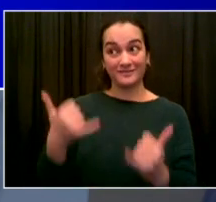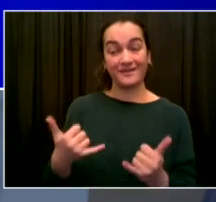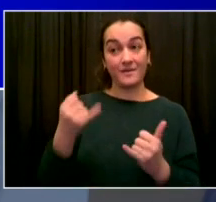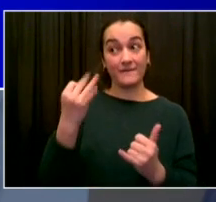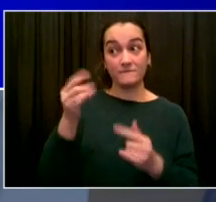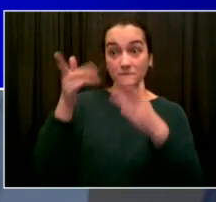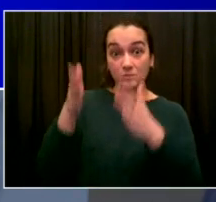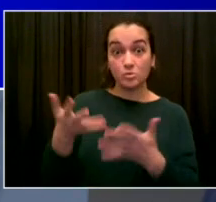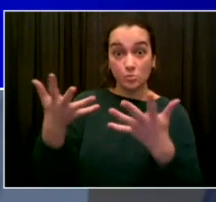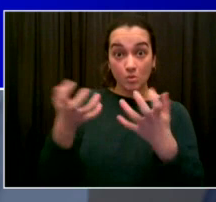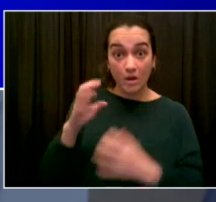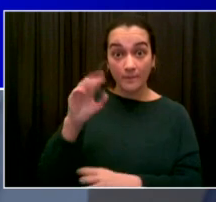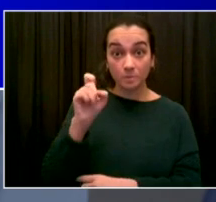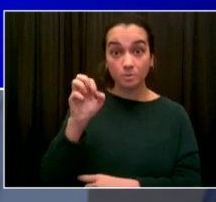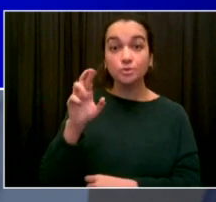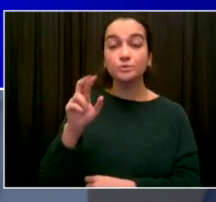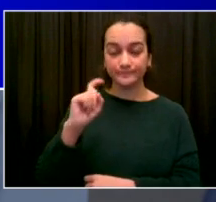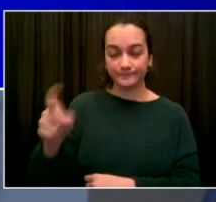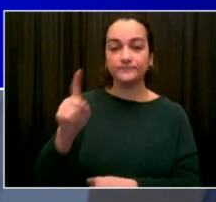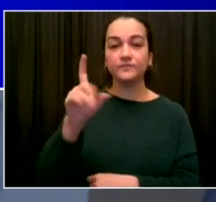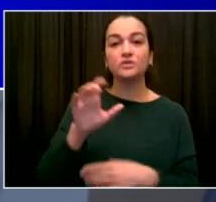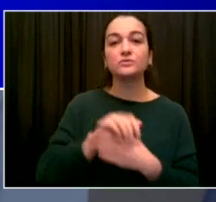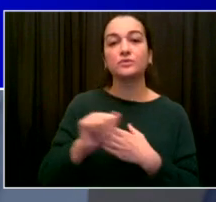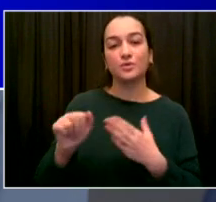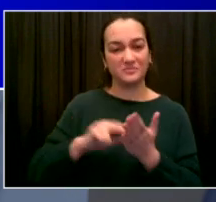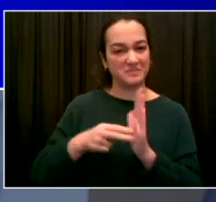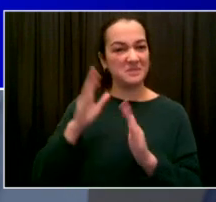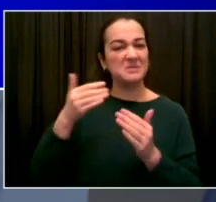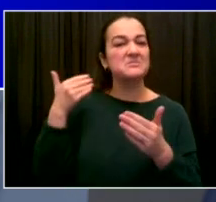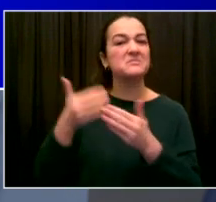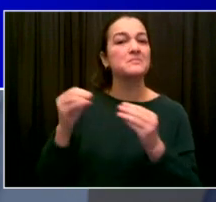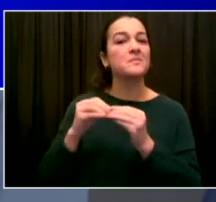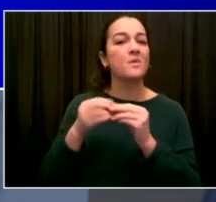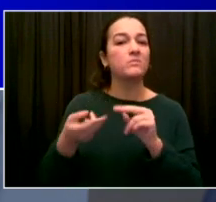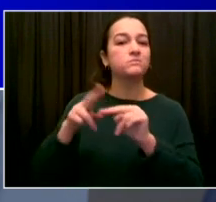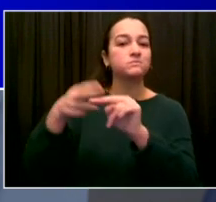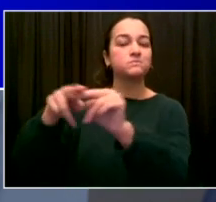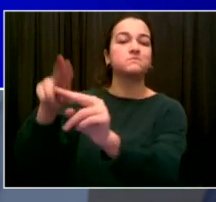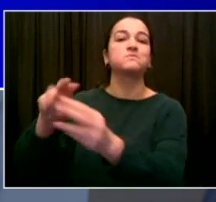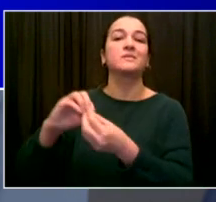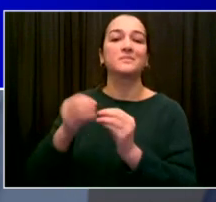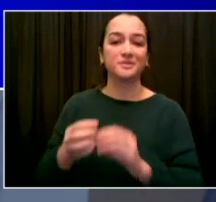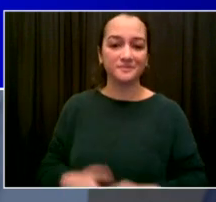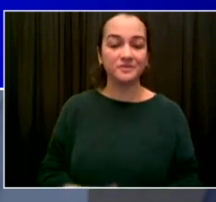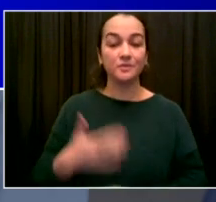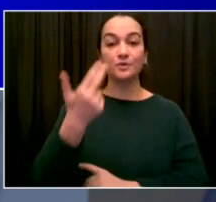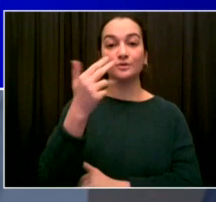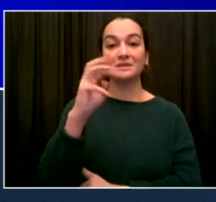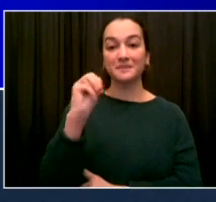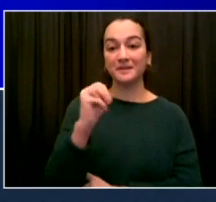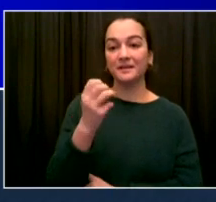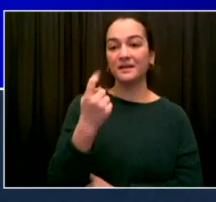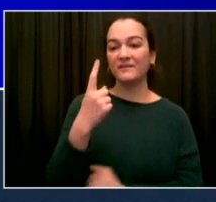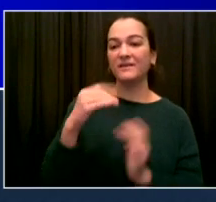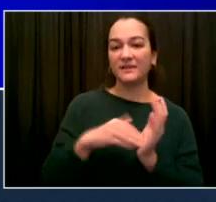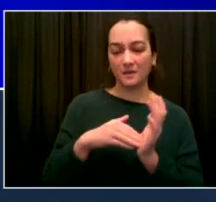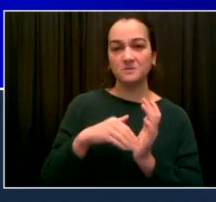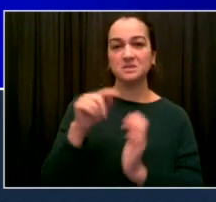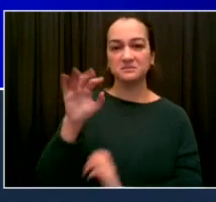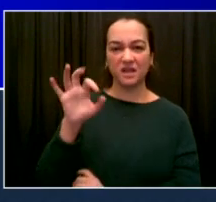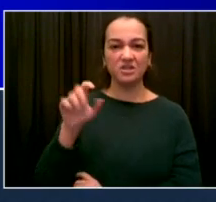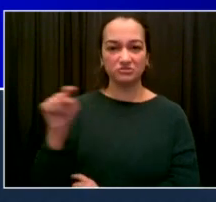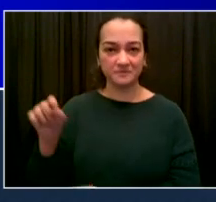13,011,904 doses to date. Number two, daily number of people admitted to New York City hospitals for suspected COVID-19. Today's report, 220